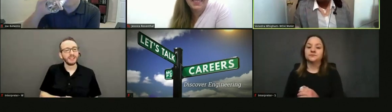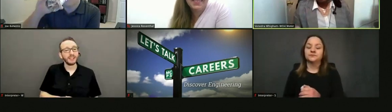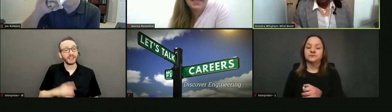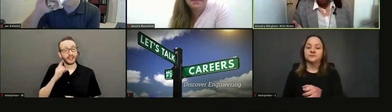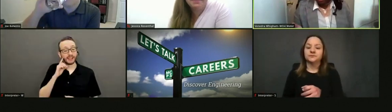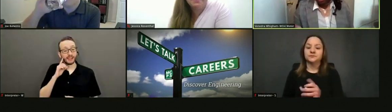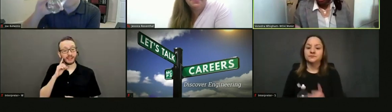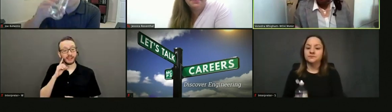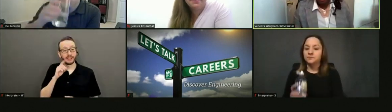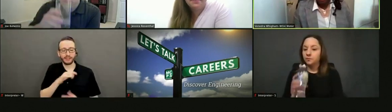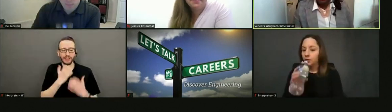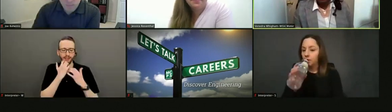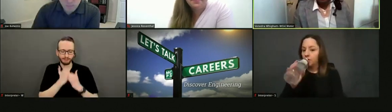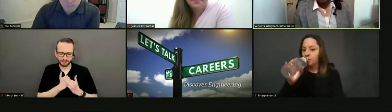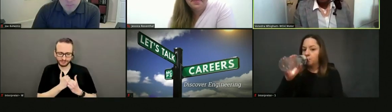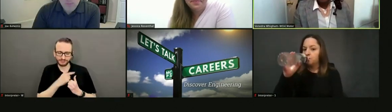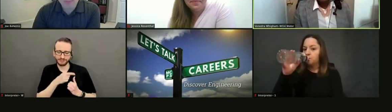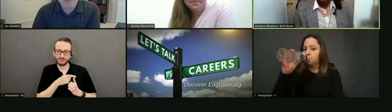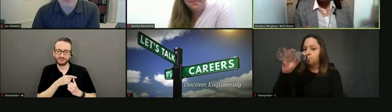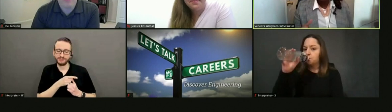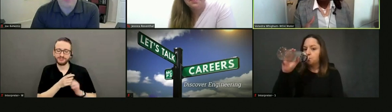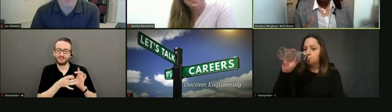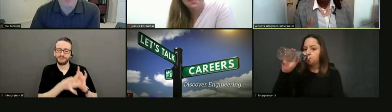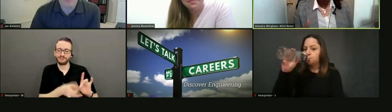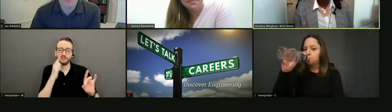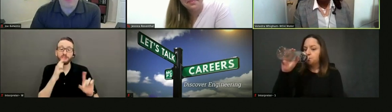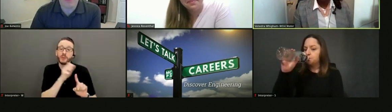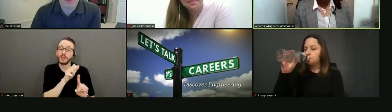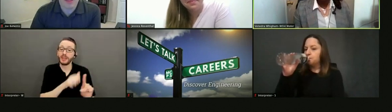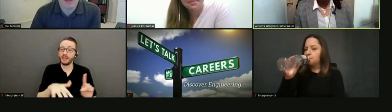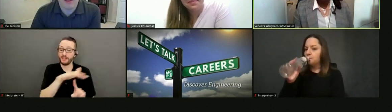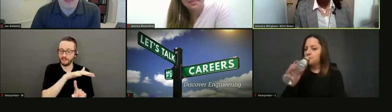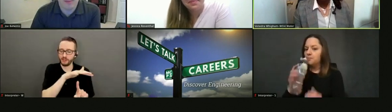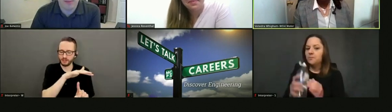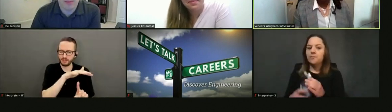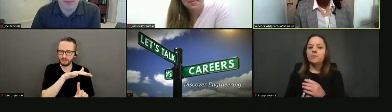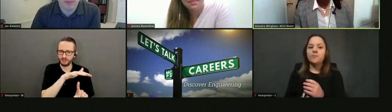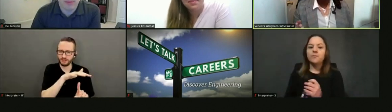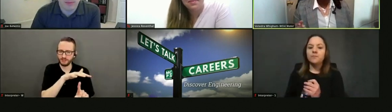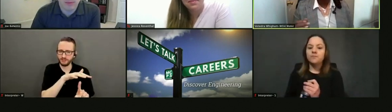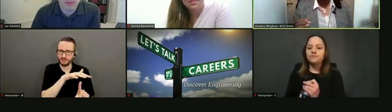deepened my appreciation for the environment, and I think that's kind of why